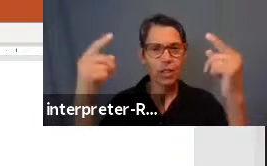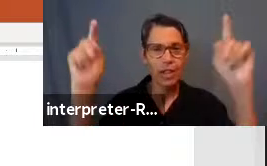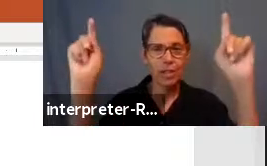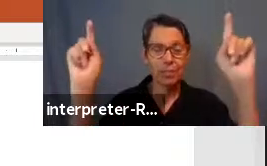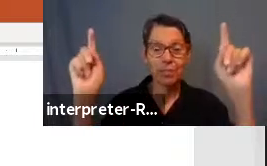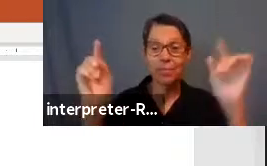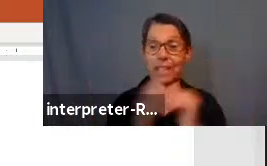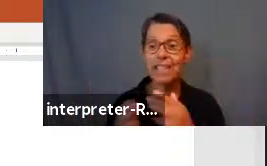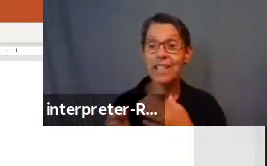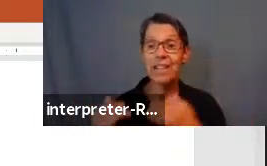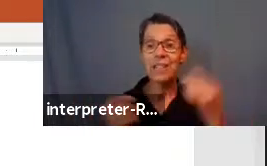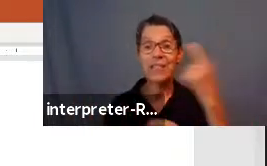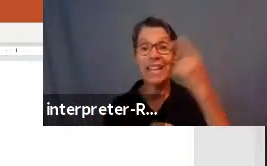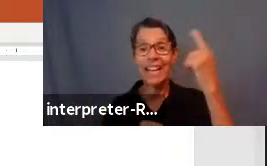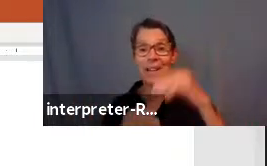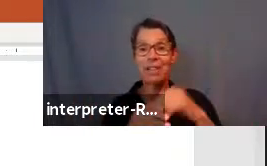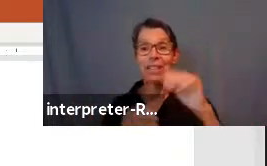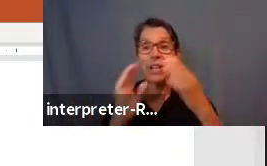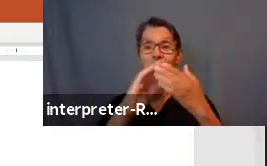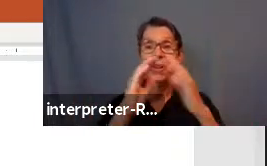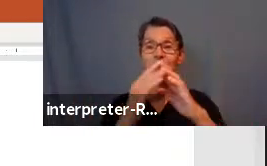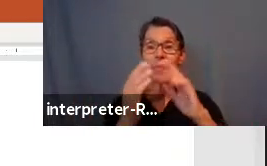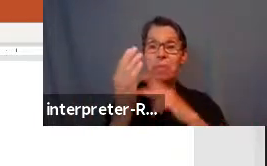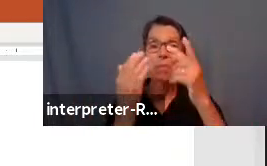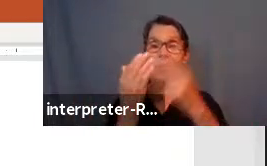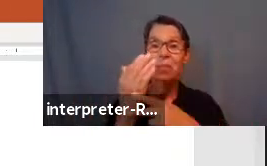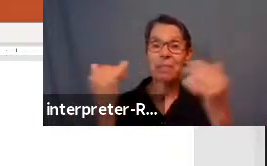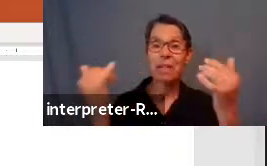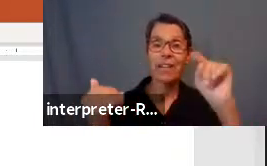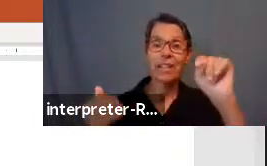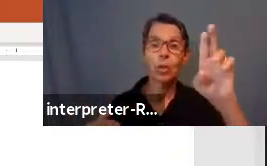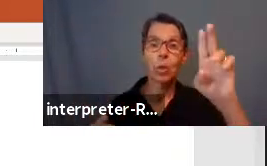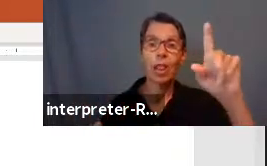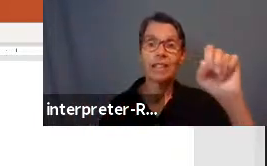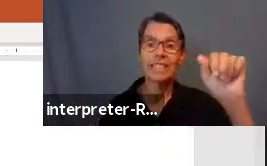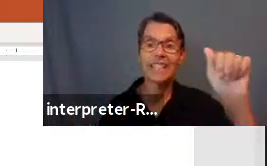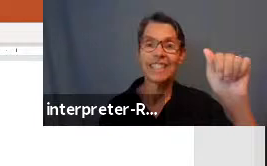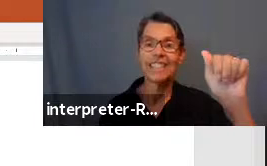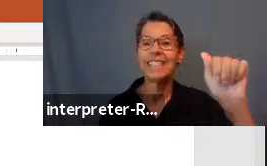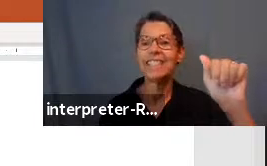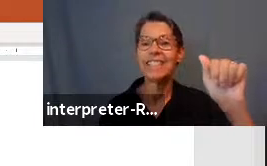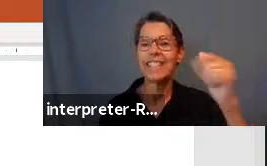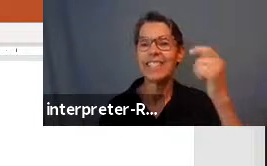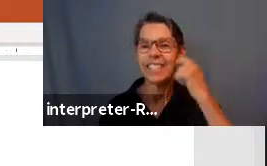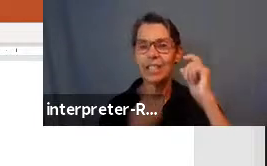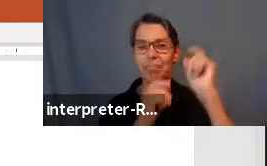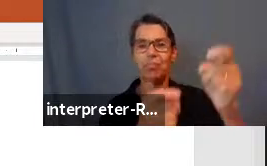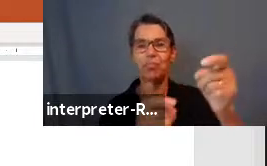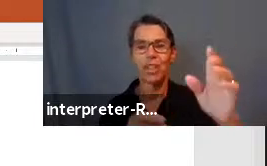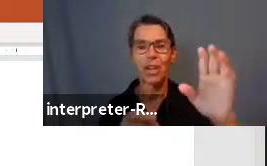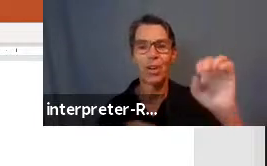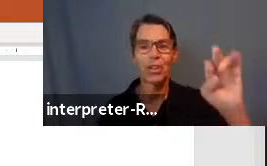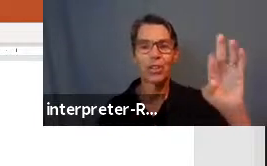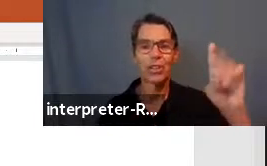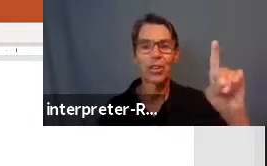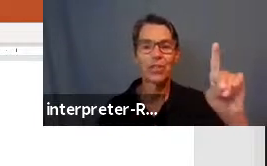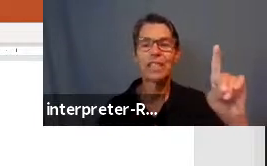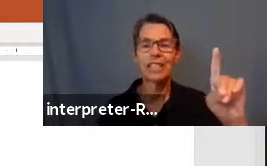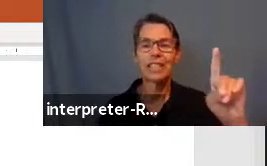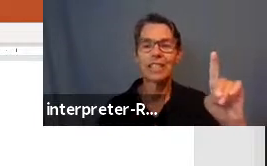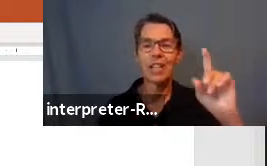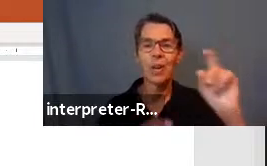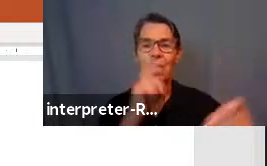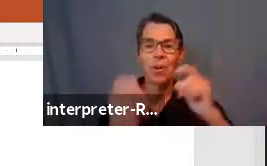today. Actually, I'm sitting in the urban program in Tulsa, and we handed out their COVID award to their staff